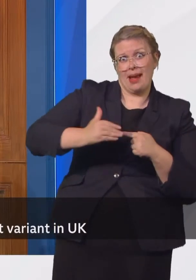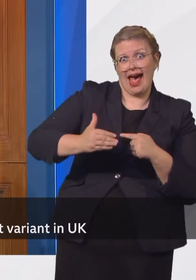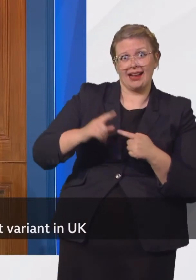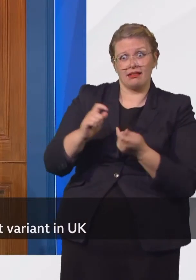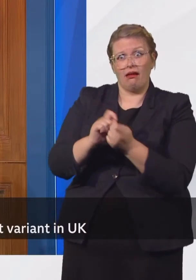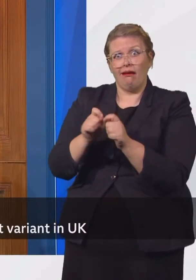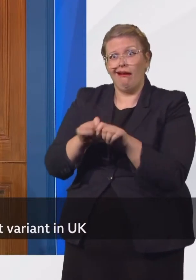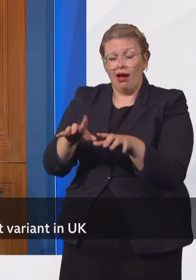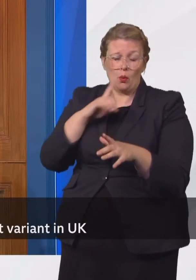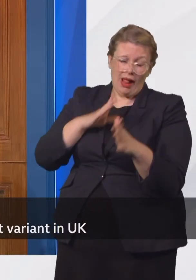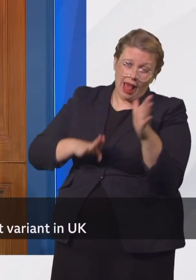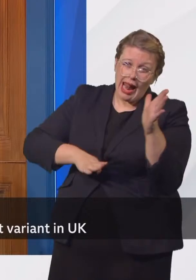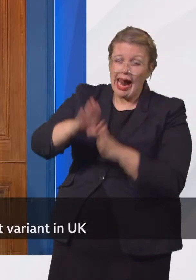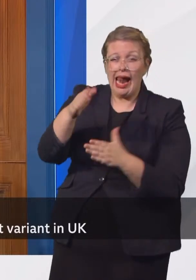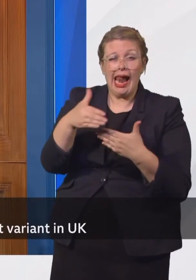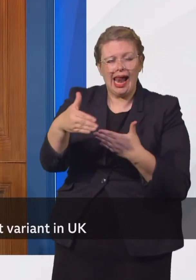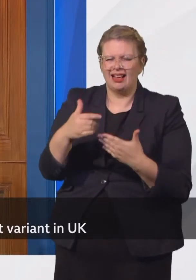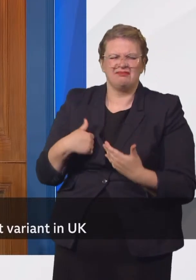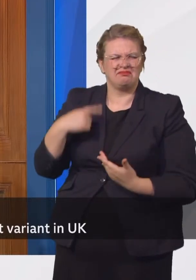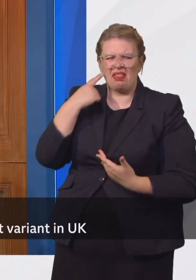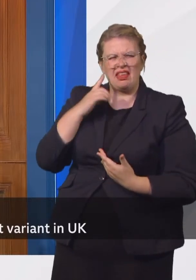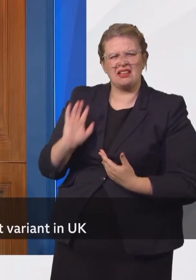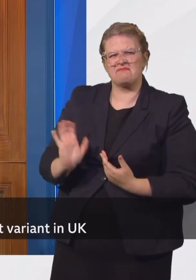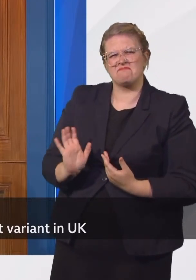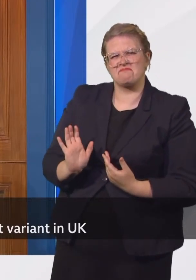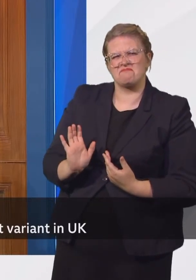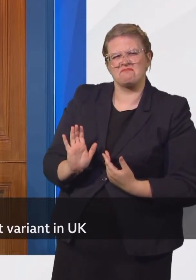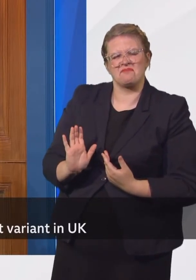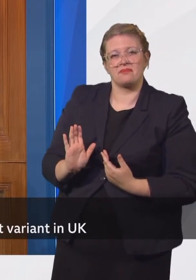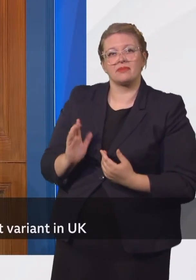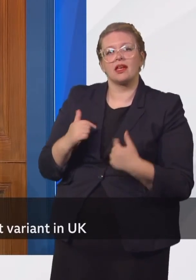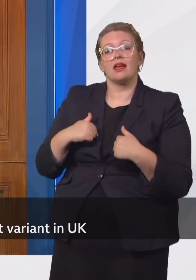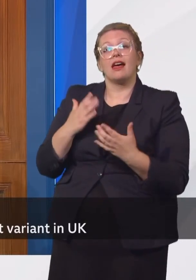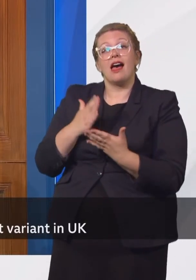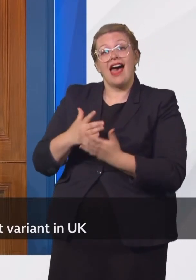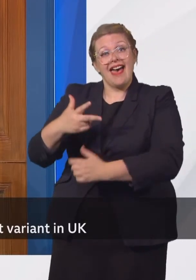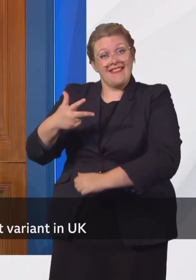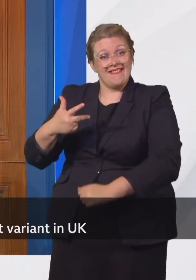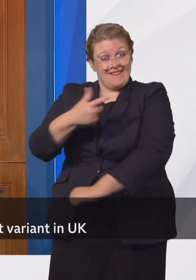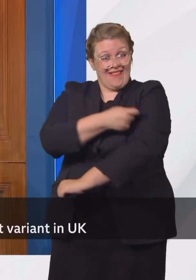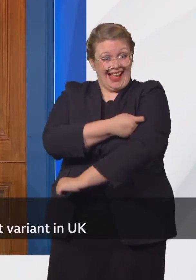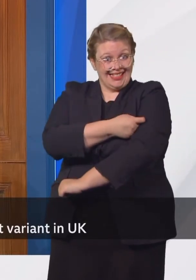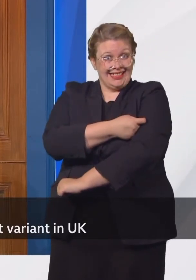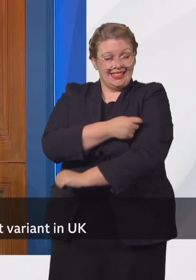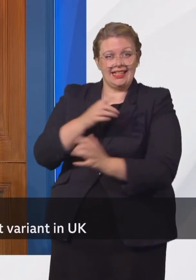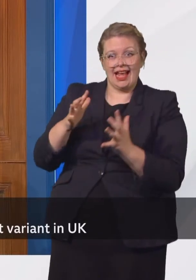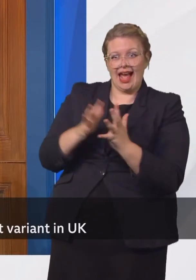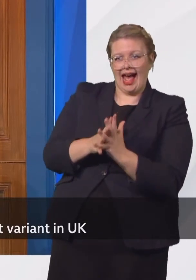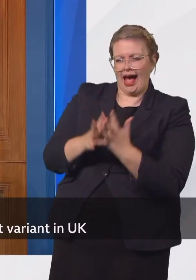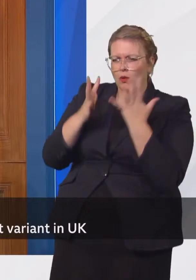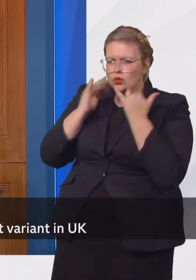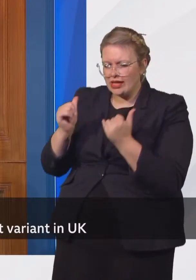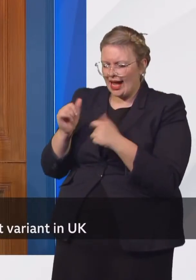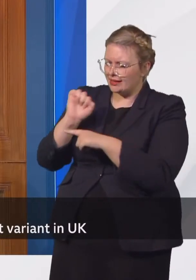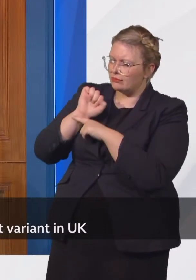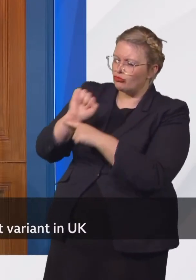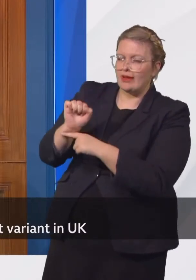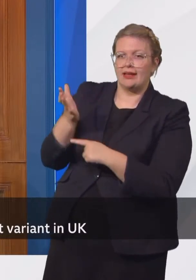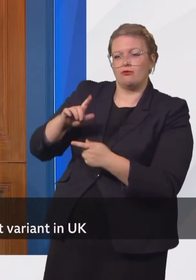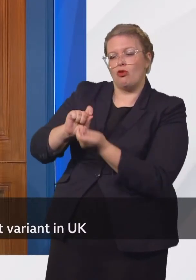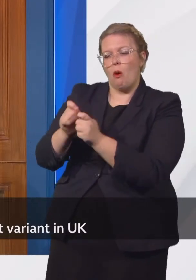new kind of problem. The way you test the vaccines against these variants is